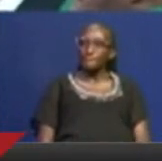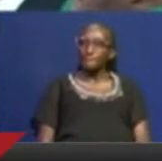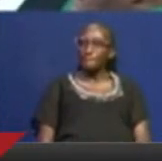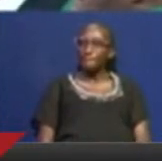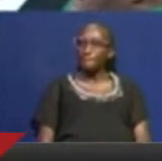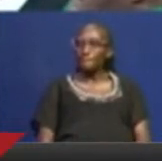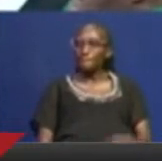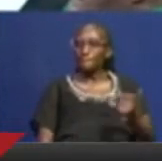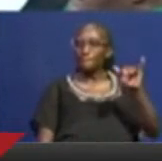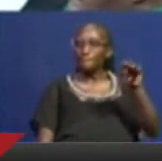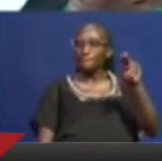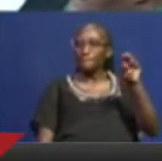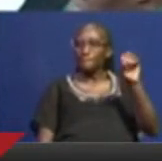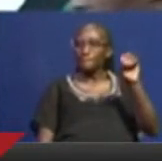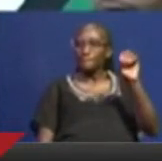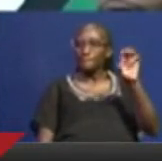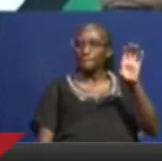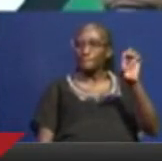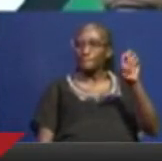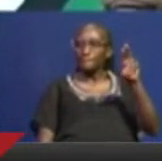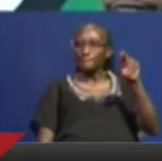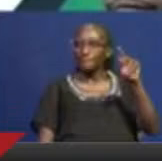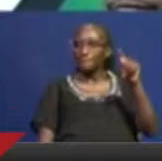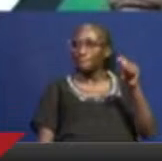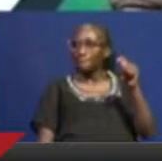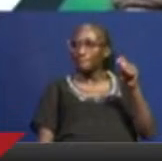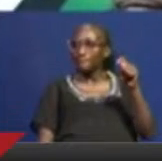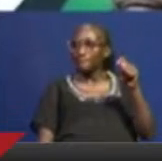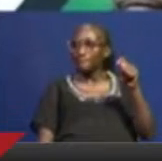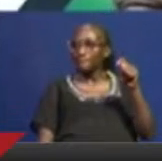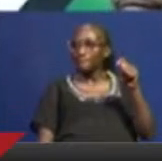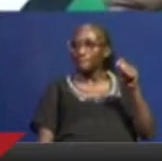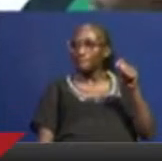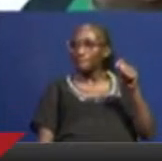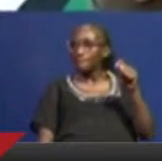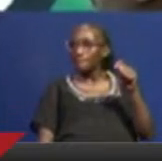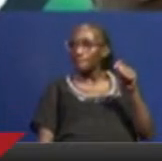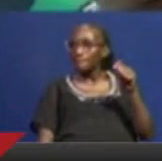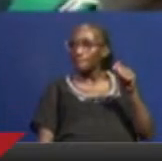Likuyani Innocent Maino Mugabe.